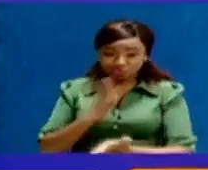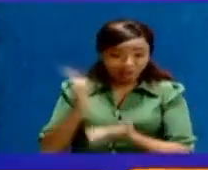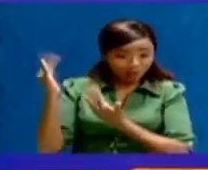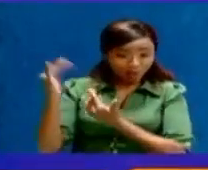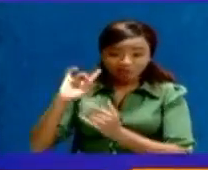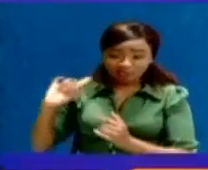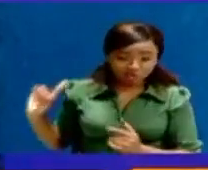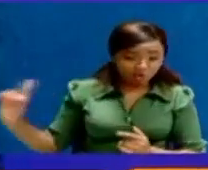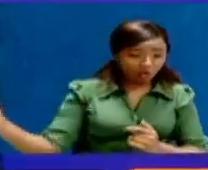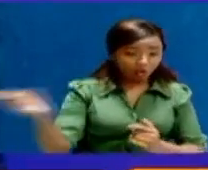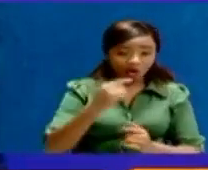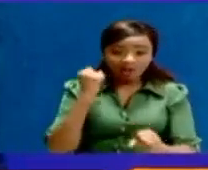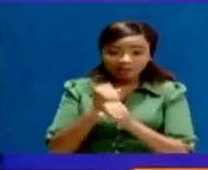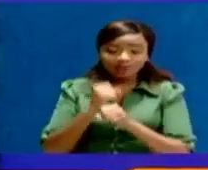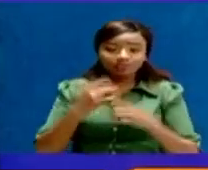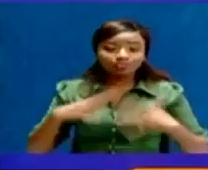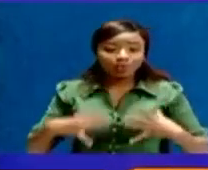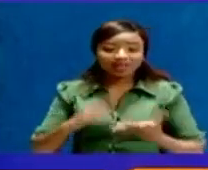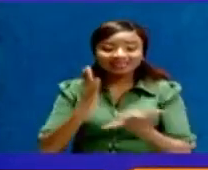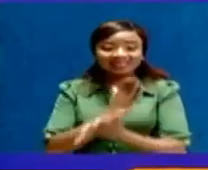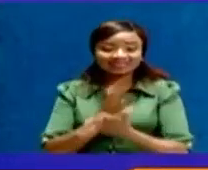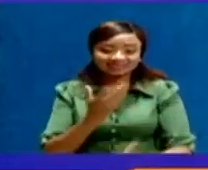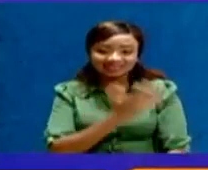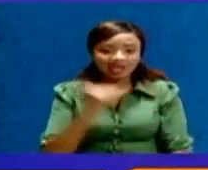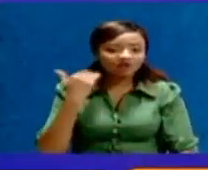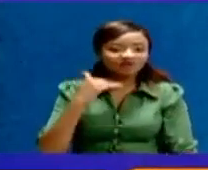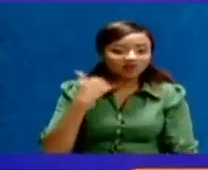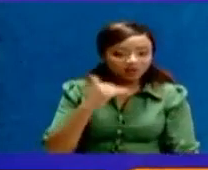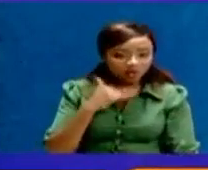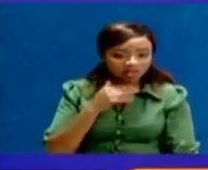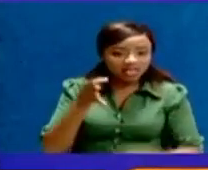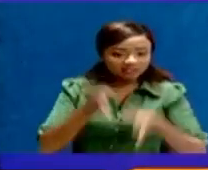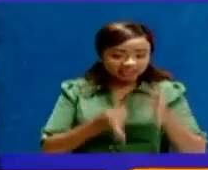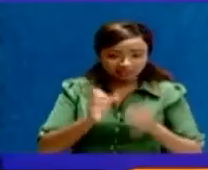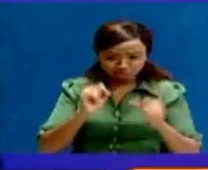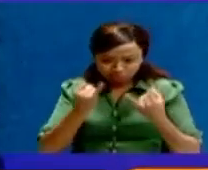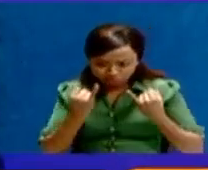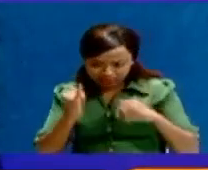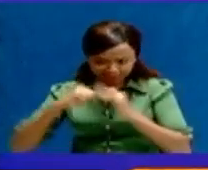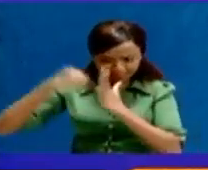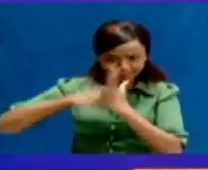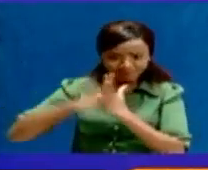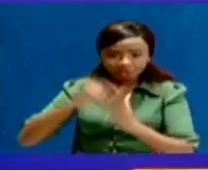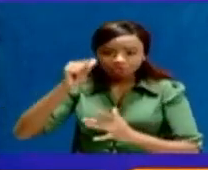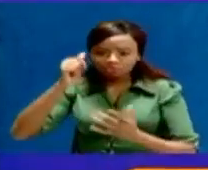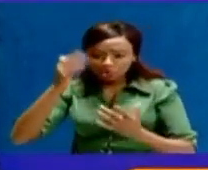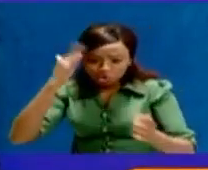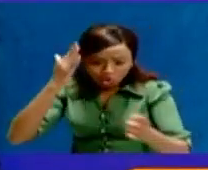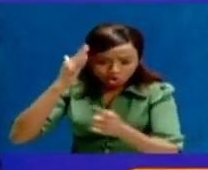the players in the criminal justice sector will strive to familiarize and embrace